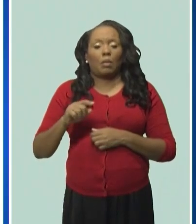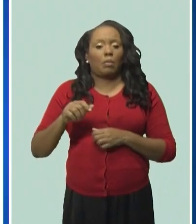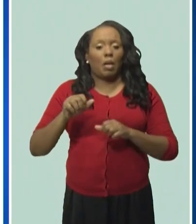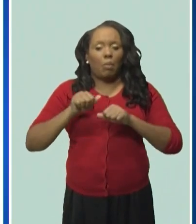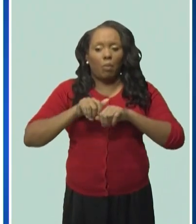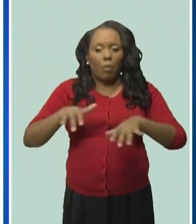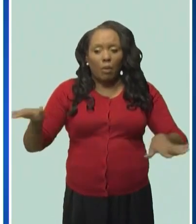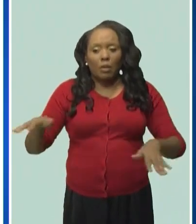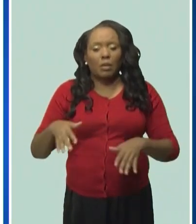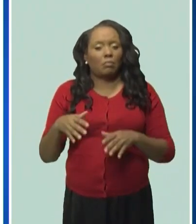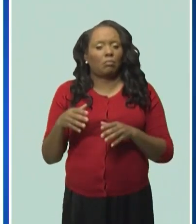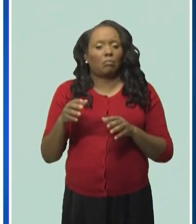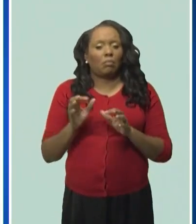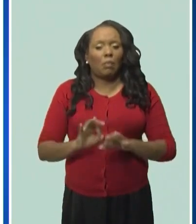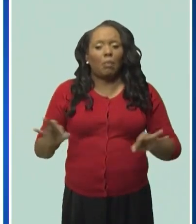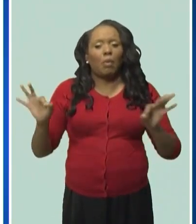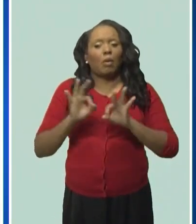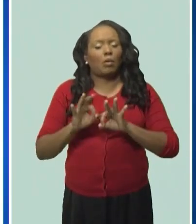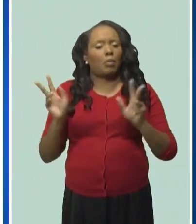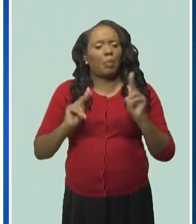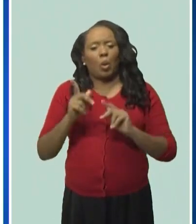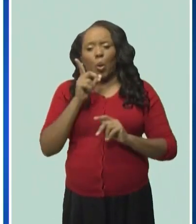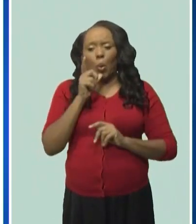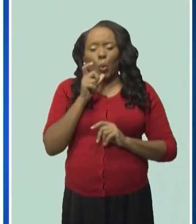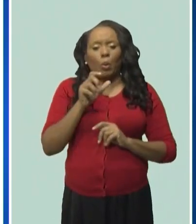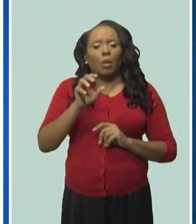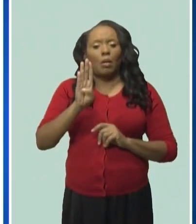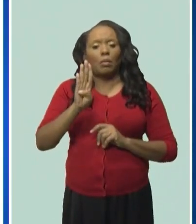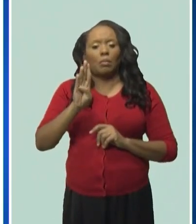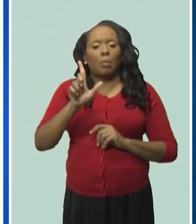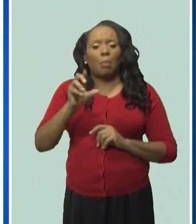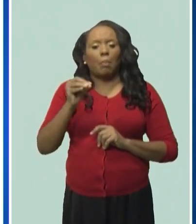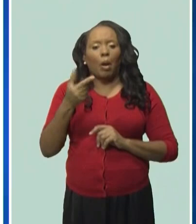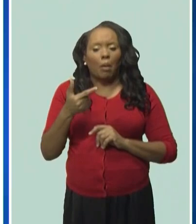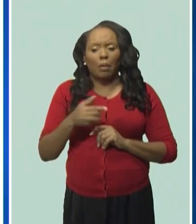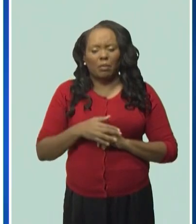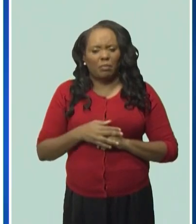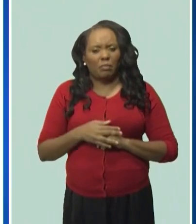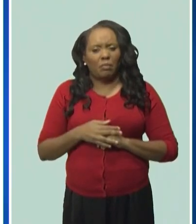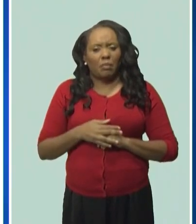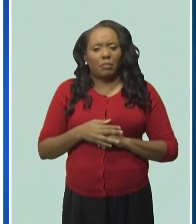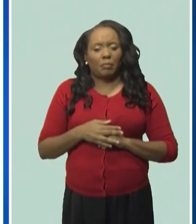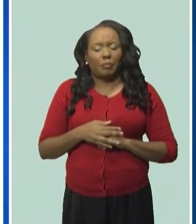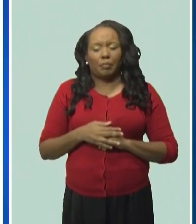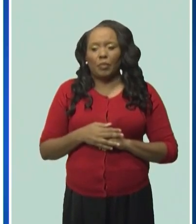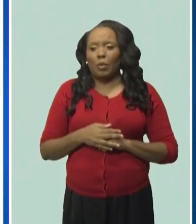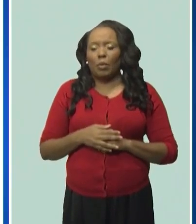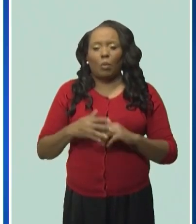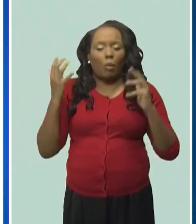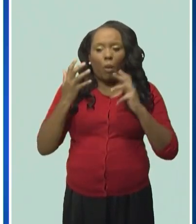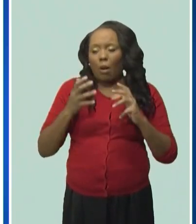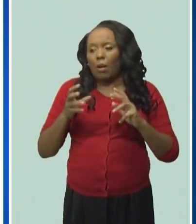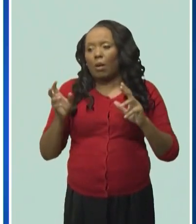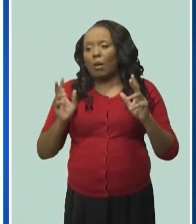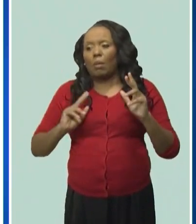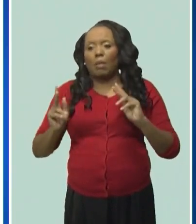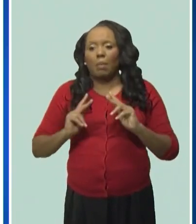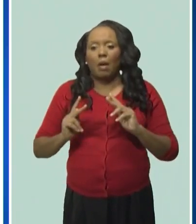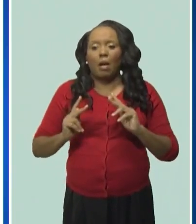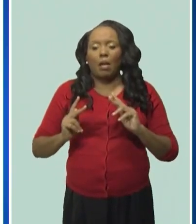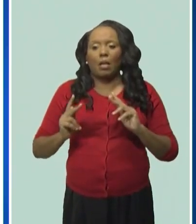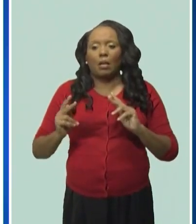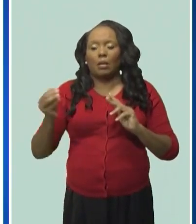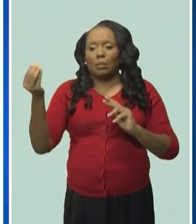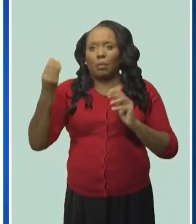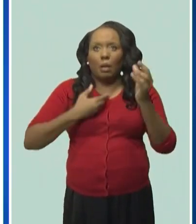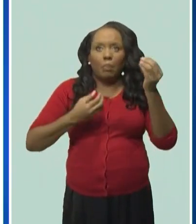Barbados. You will not believe the public feedback we got through using that channel that allowed us to actually pinpoint him very, very quickly. I mean, there